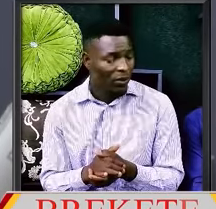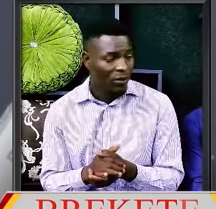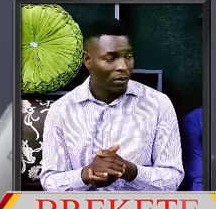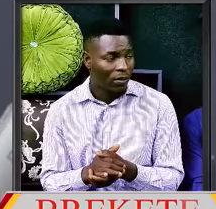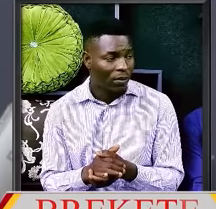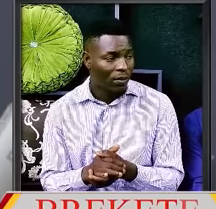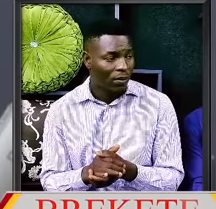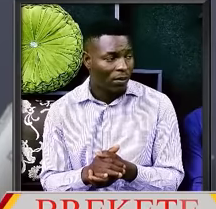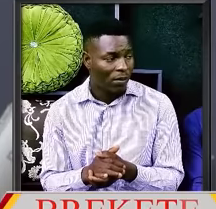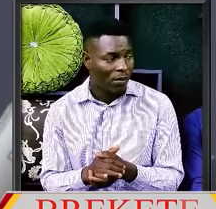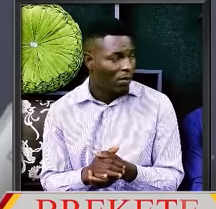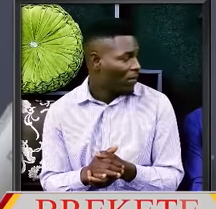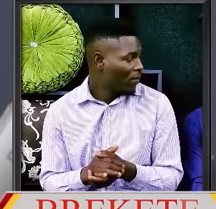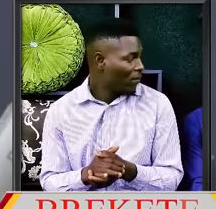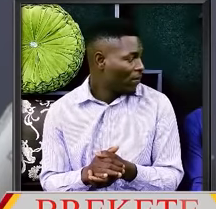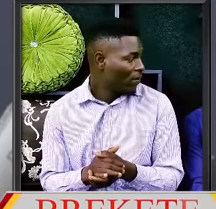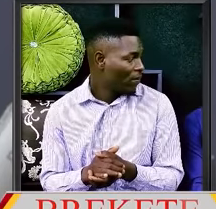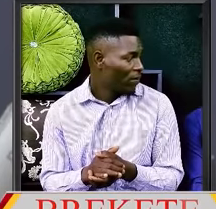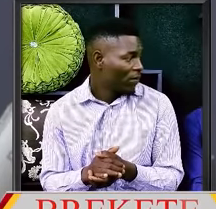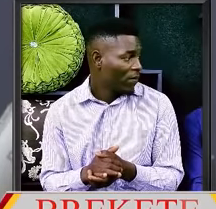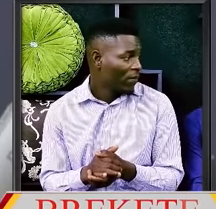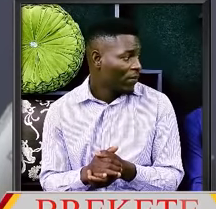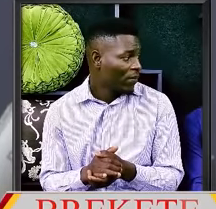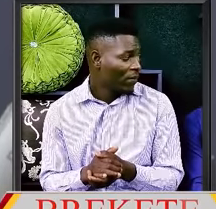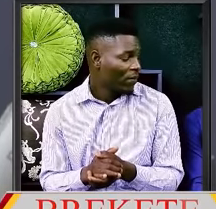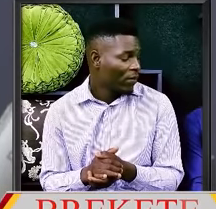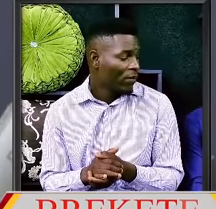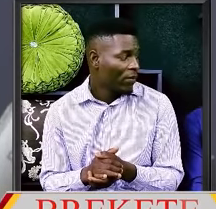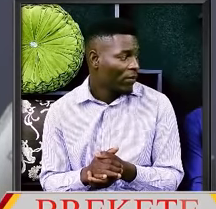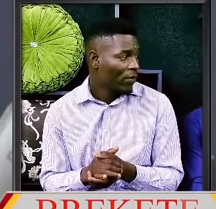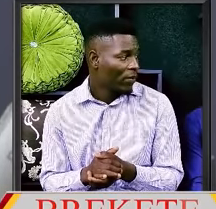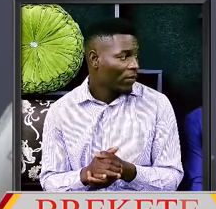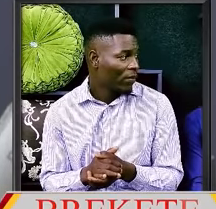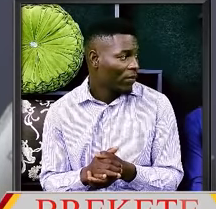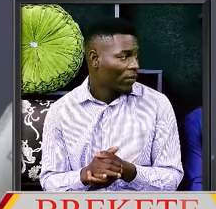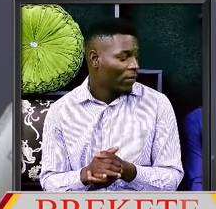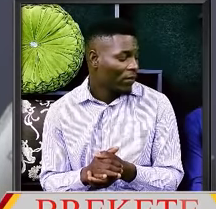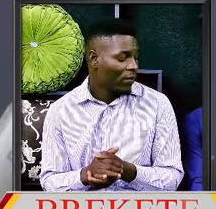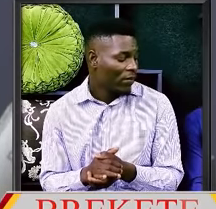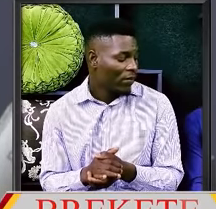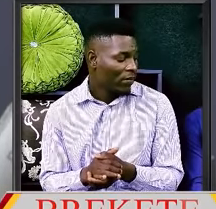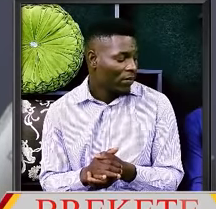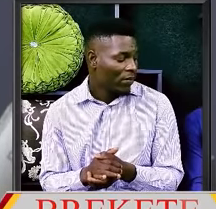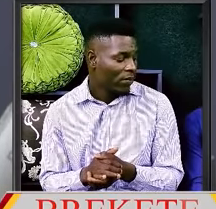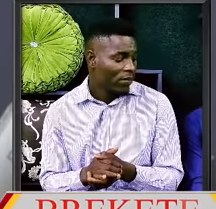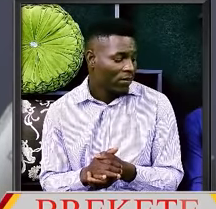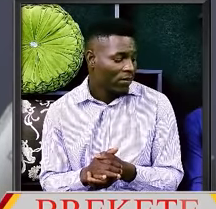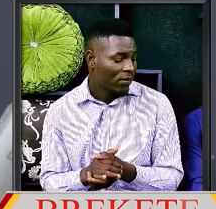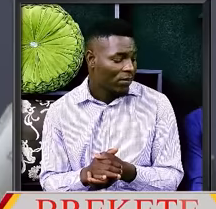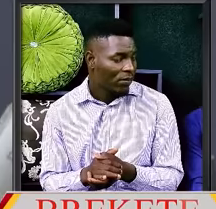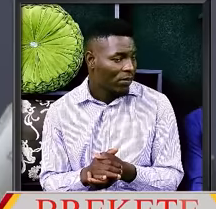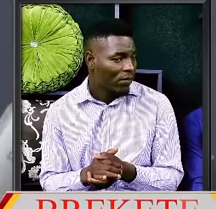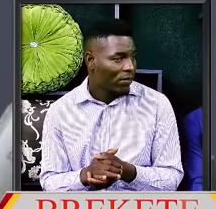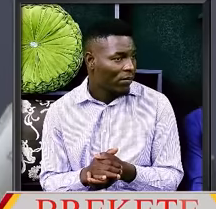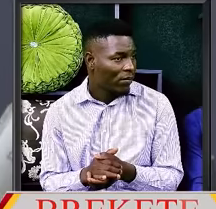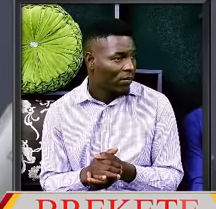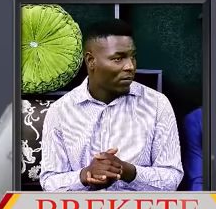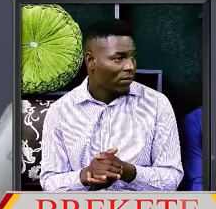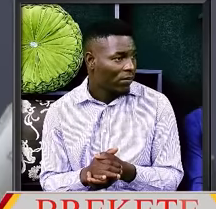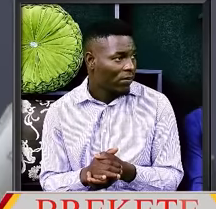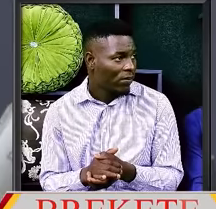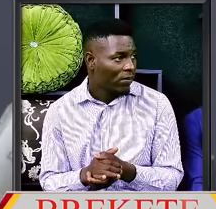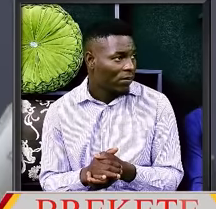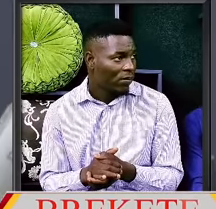new information that subjected Wumi and Mohbad’s. Mohbad’s, a 27-year-old boy, for your